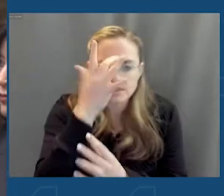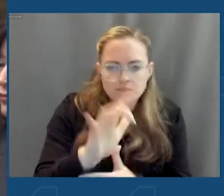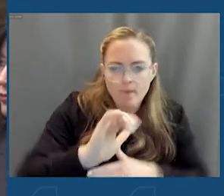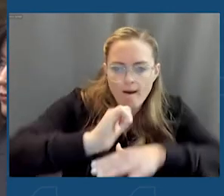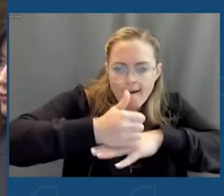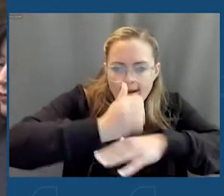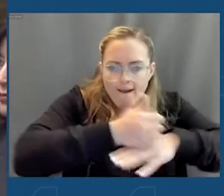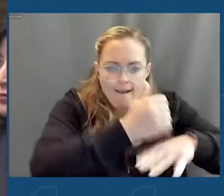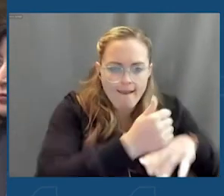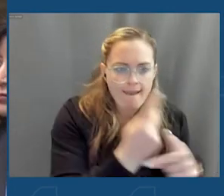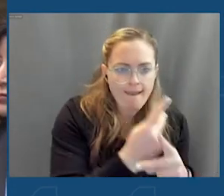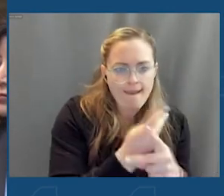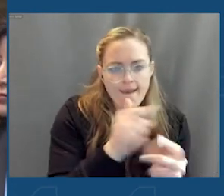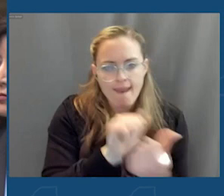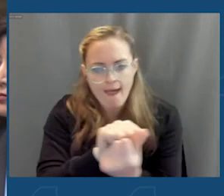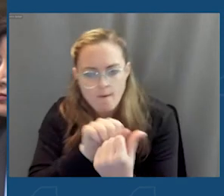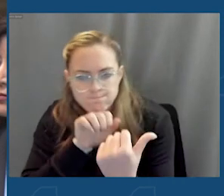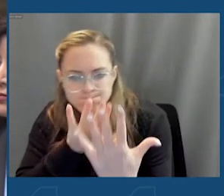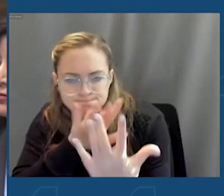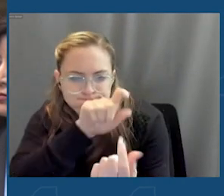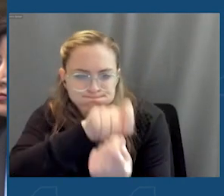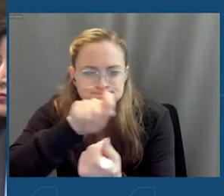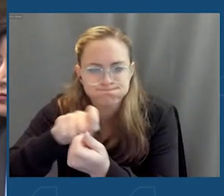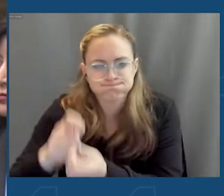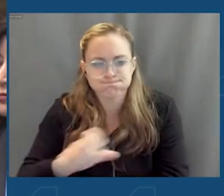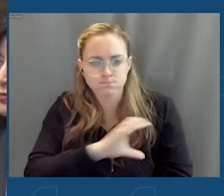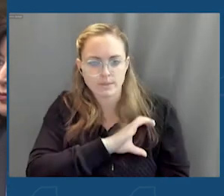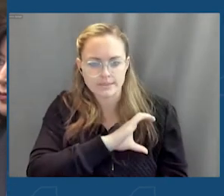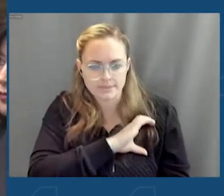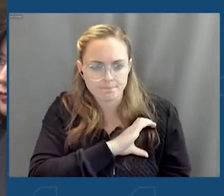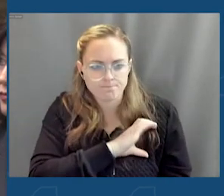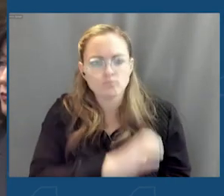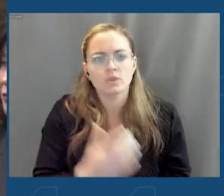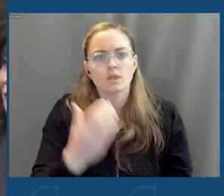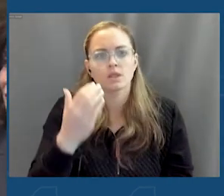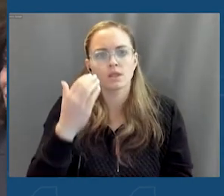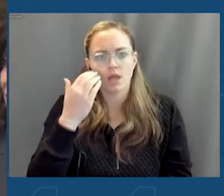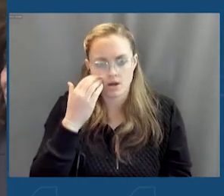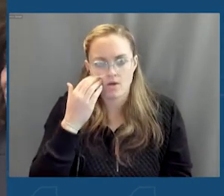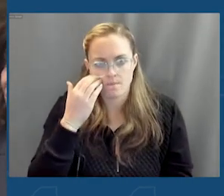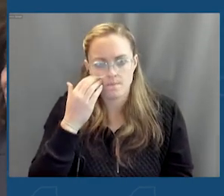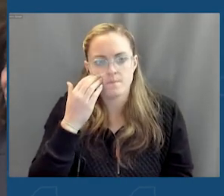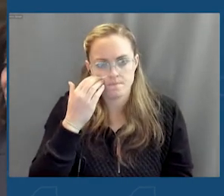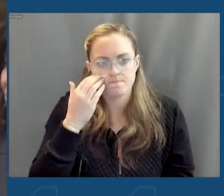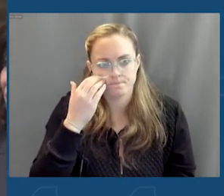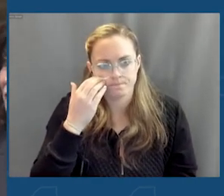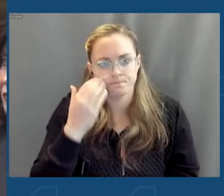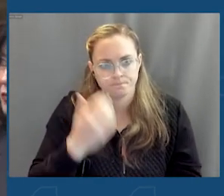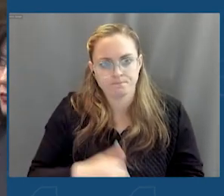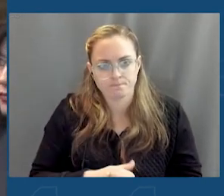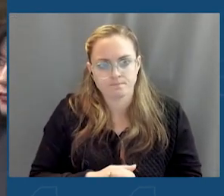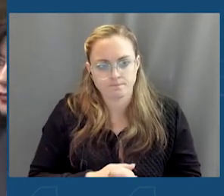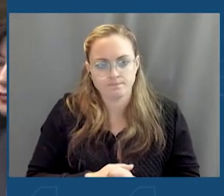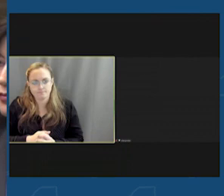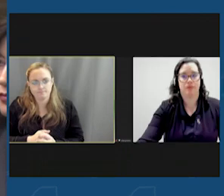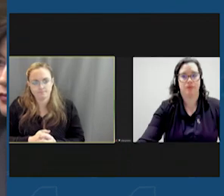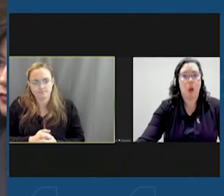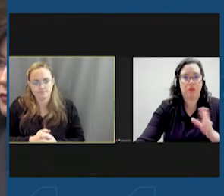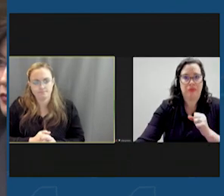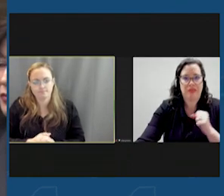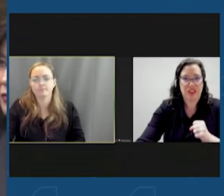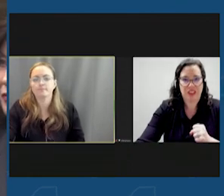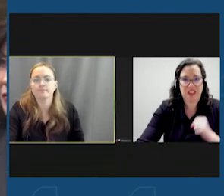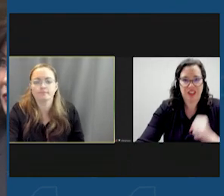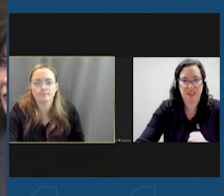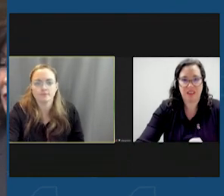layer-on precision policing. I know what precision policing is like. I was a transit cop when this